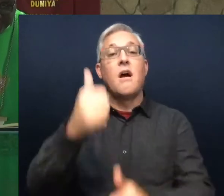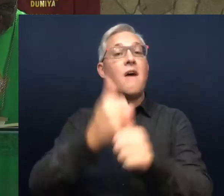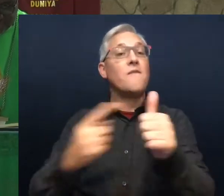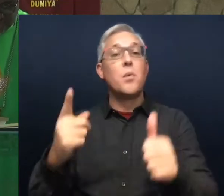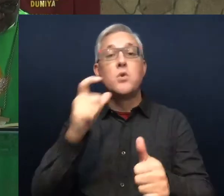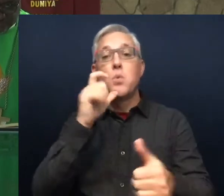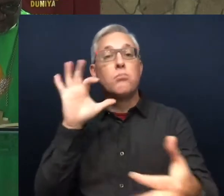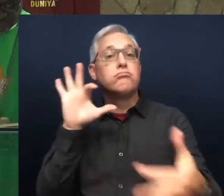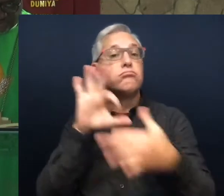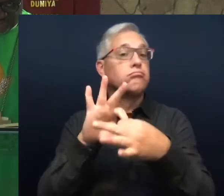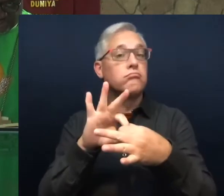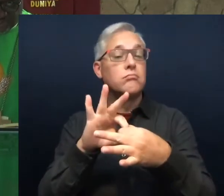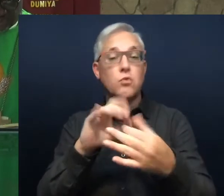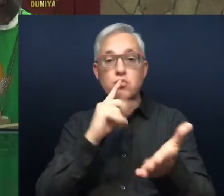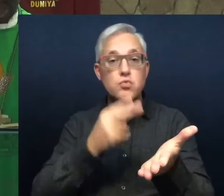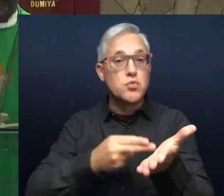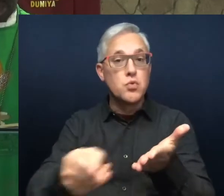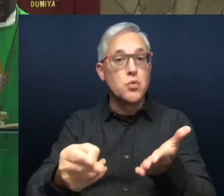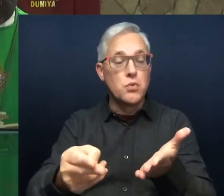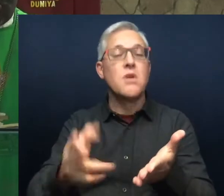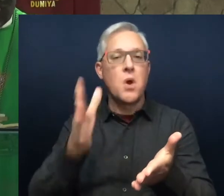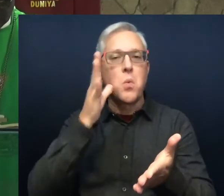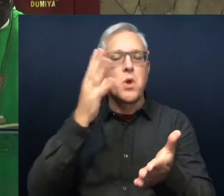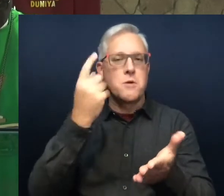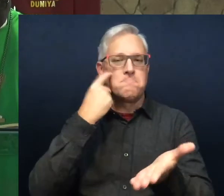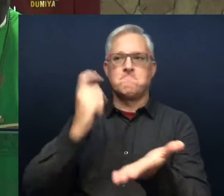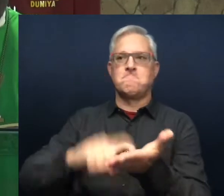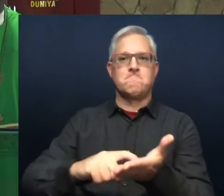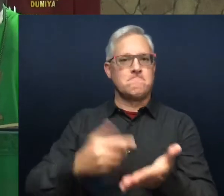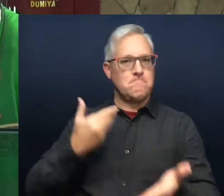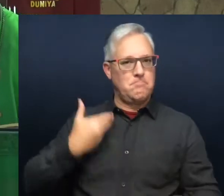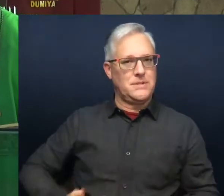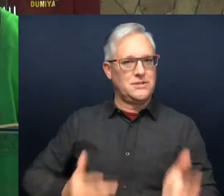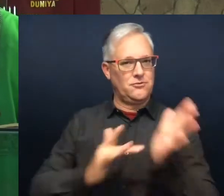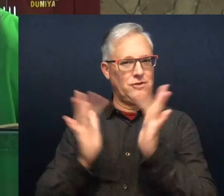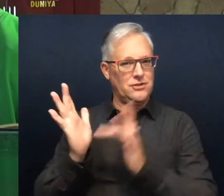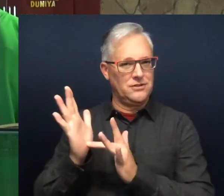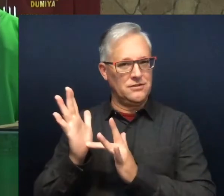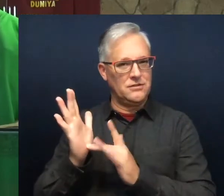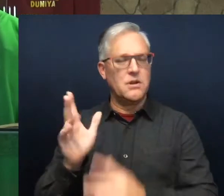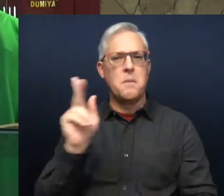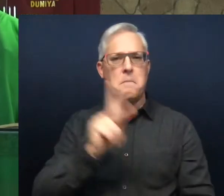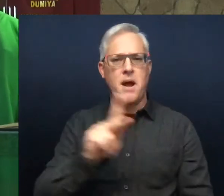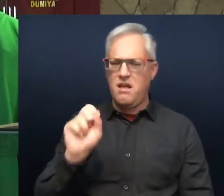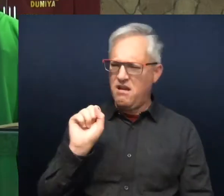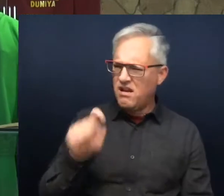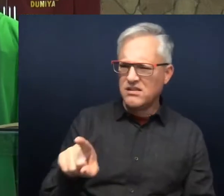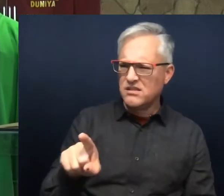Everyone on the side of truth listens to me." What is truth?